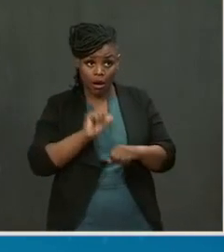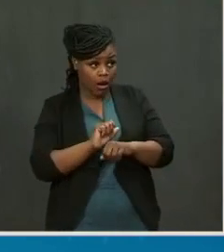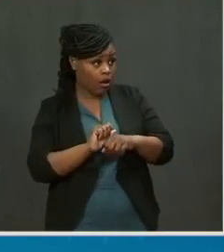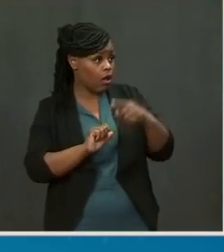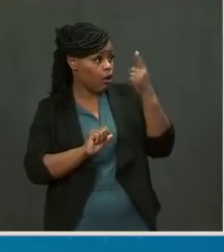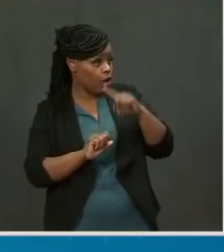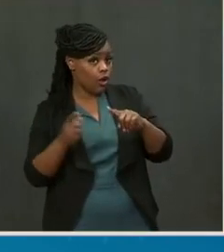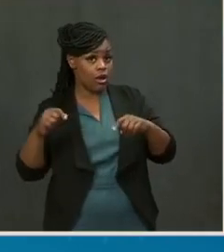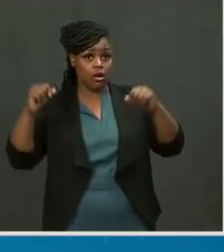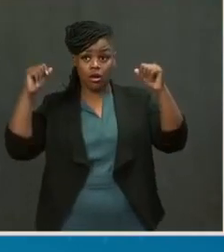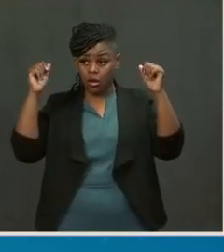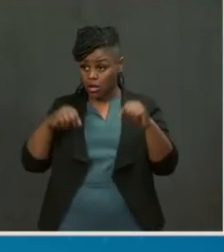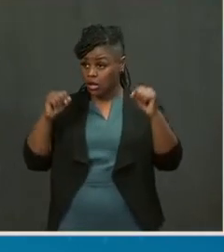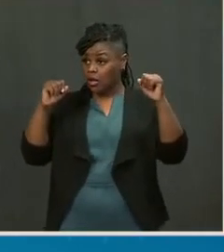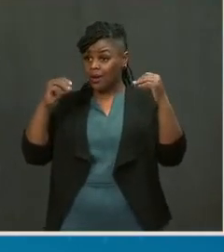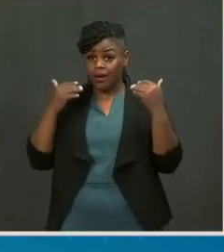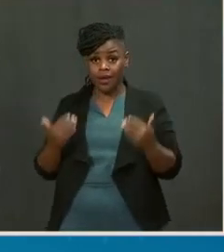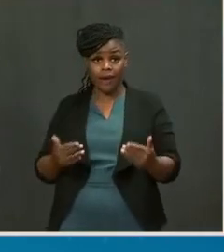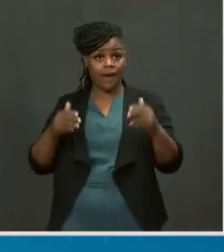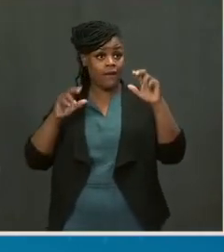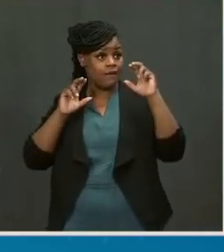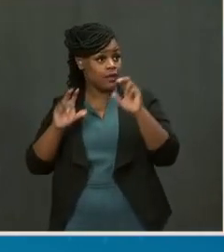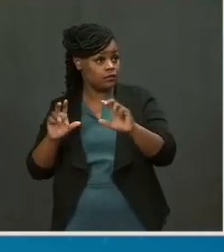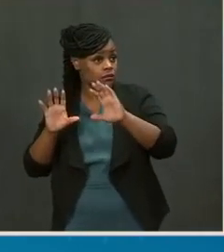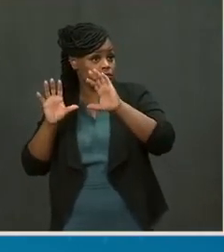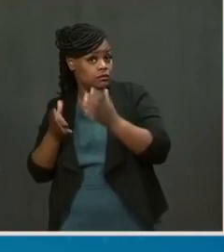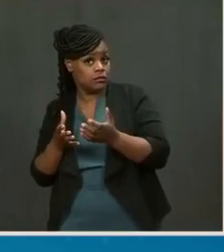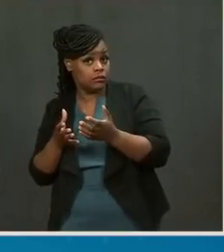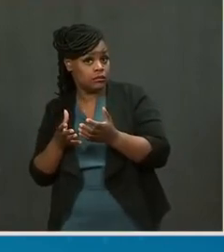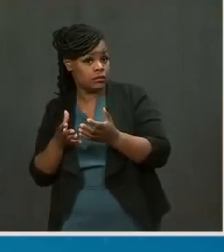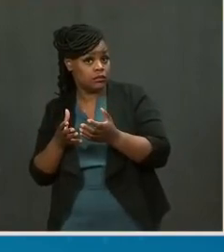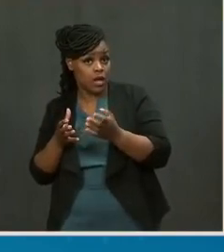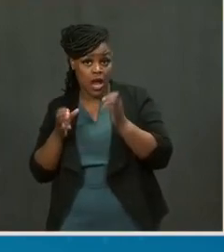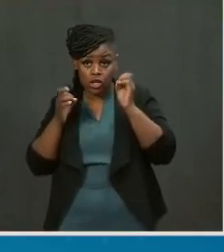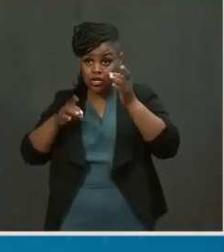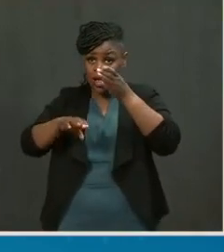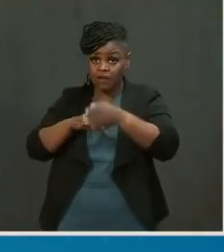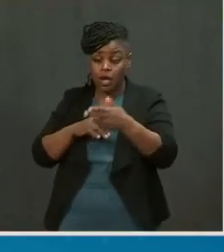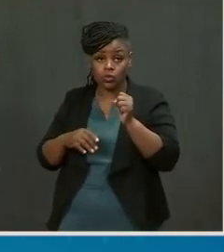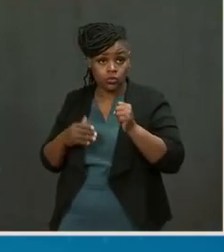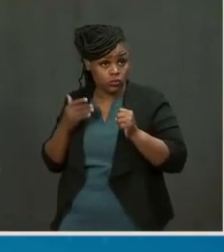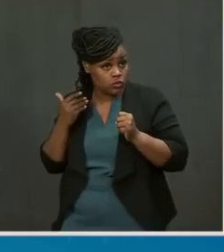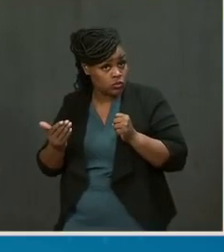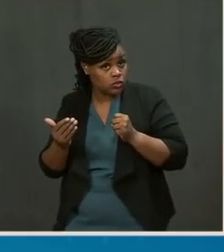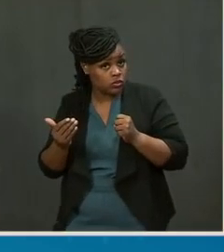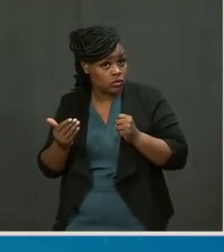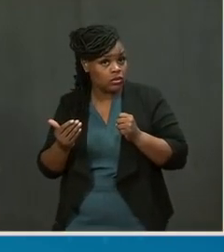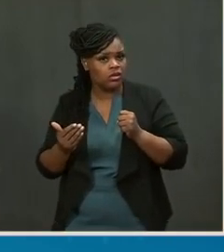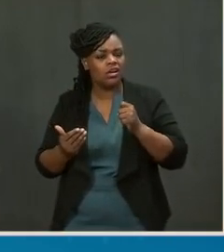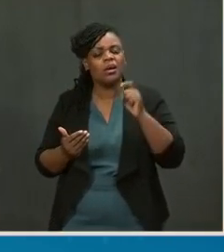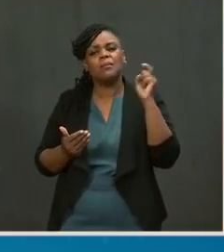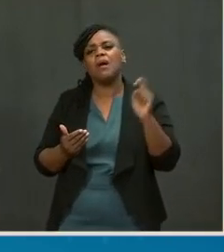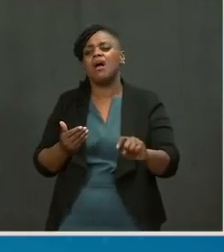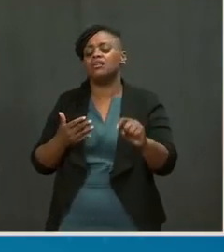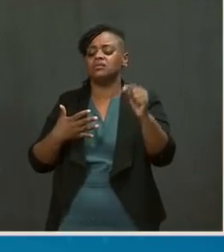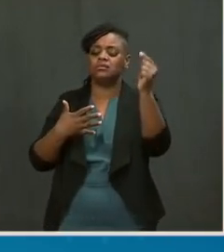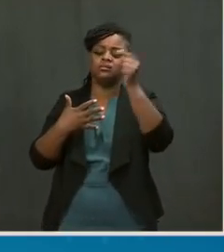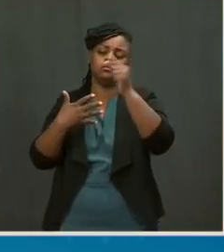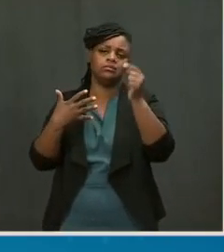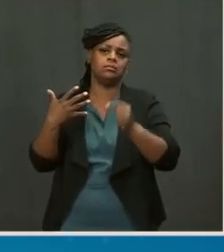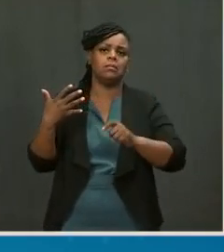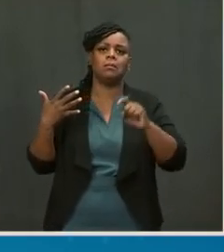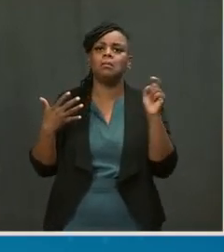future of our workforce, in education after high school. And that's part of what is happening here. And